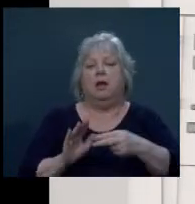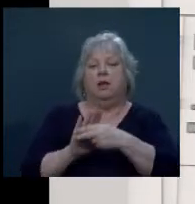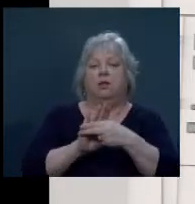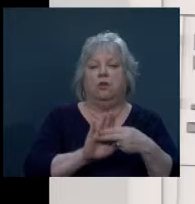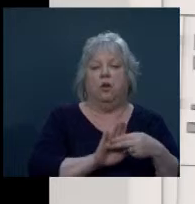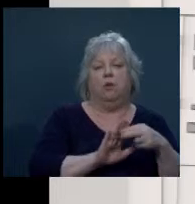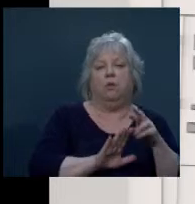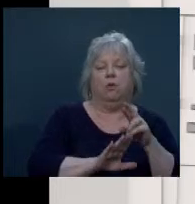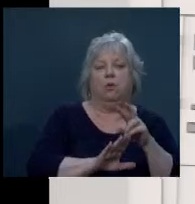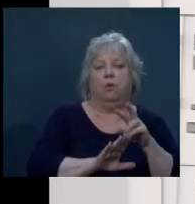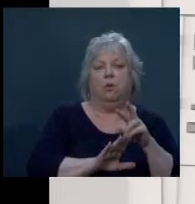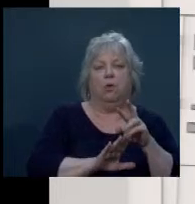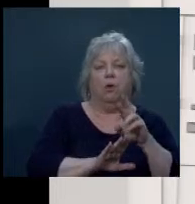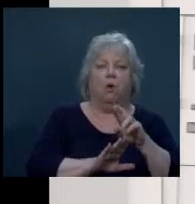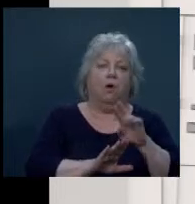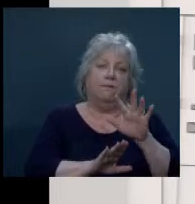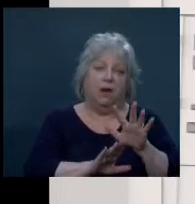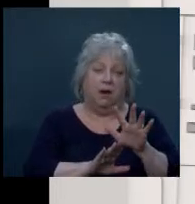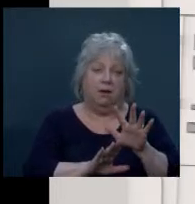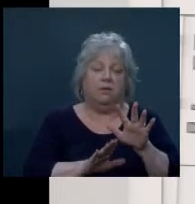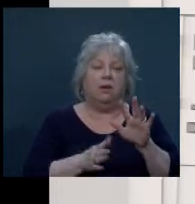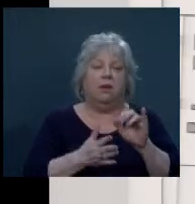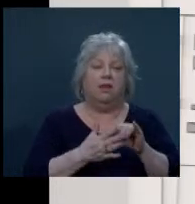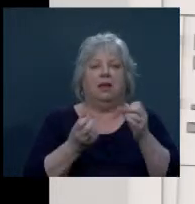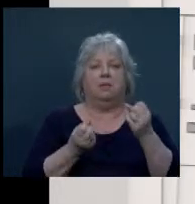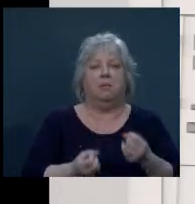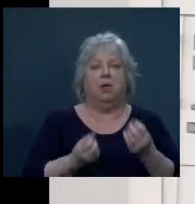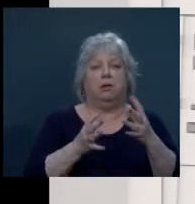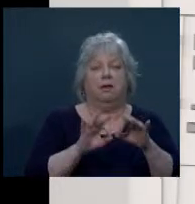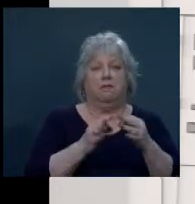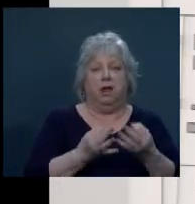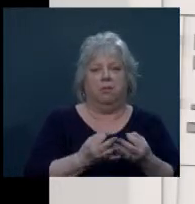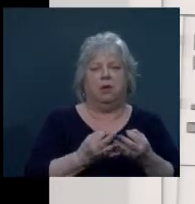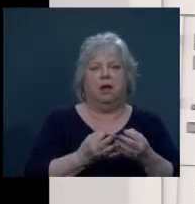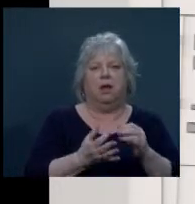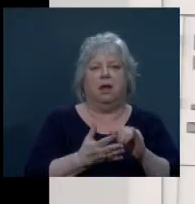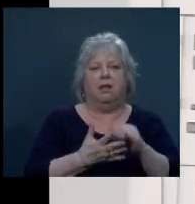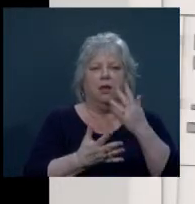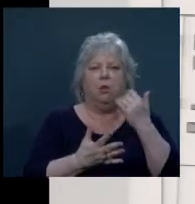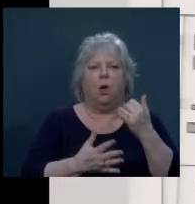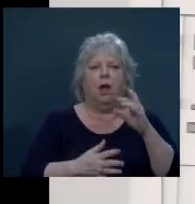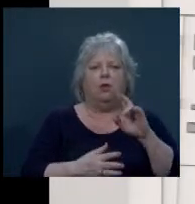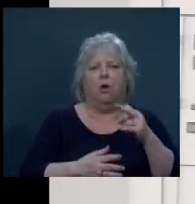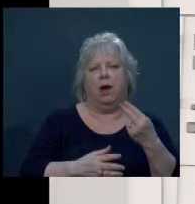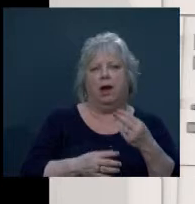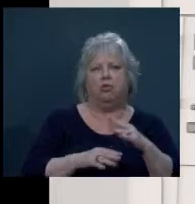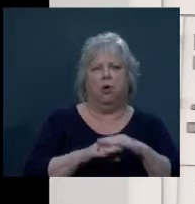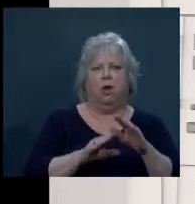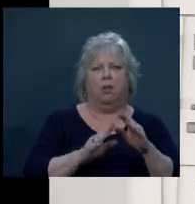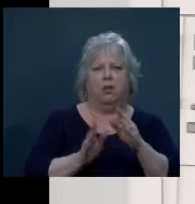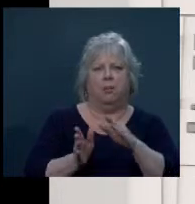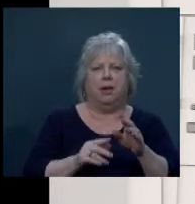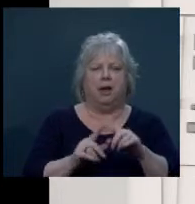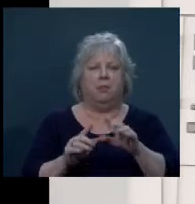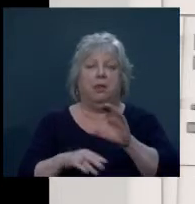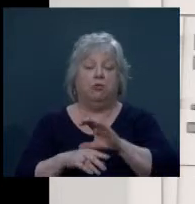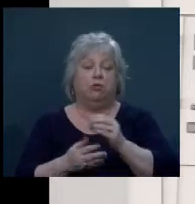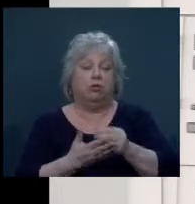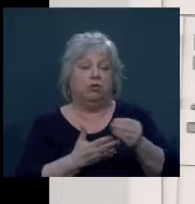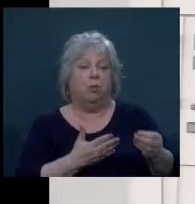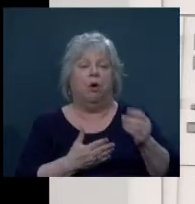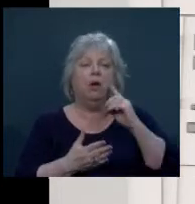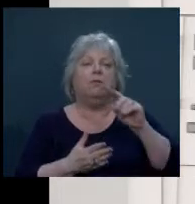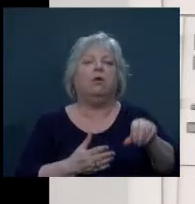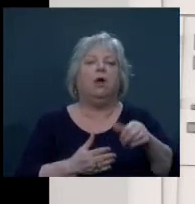zoned R5, which is multifamily, which is why it's RH on the plan, but the church bought it for